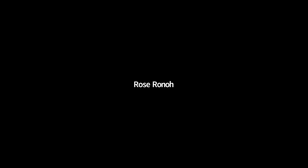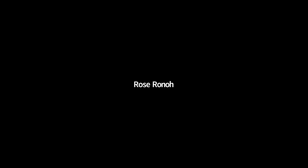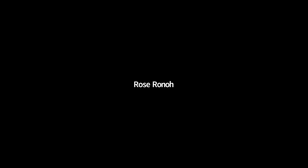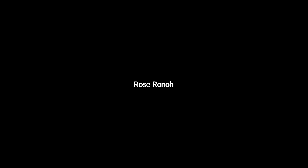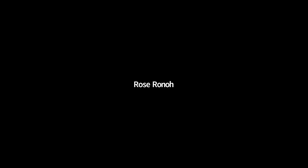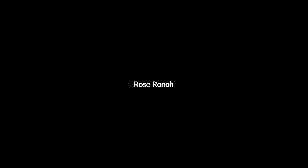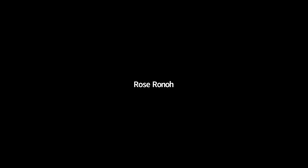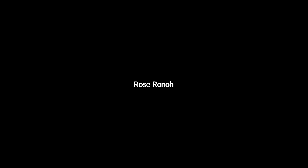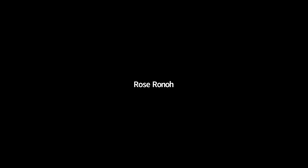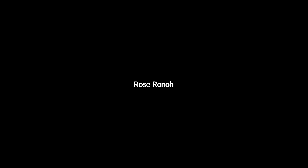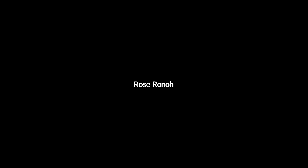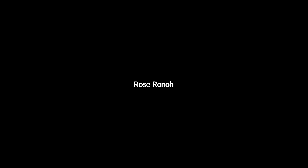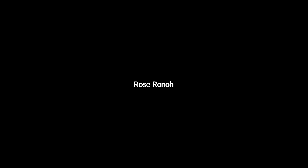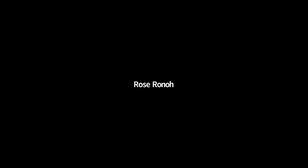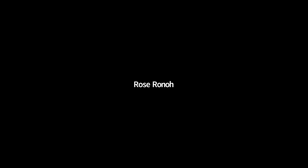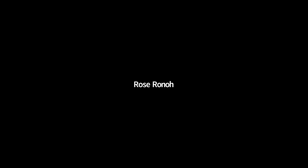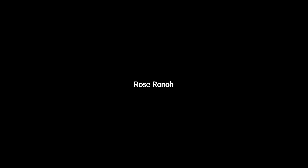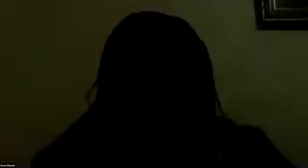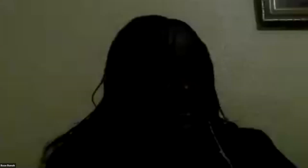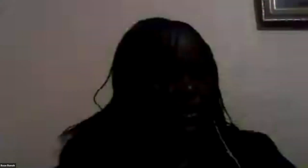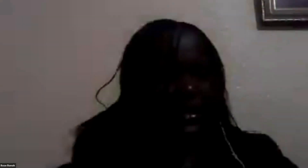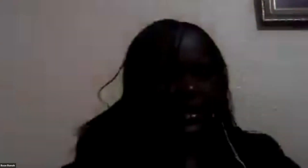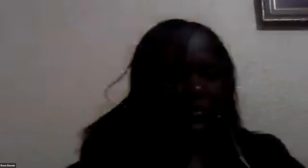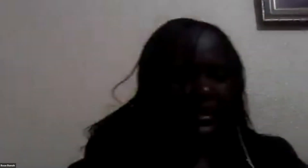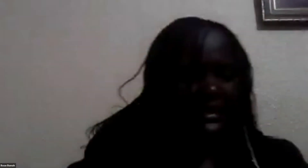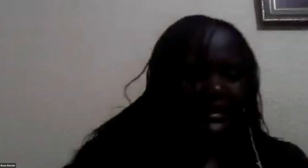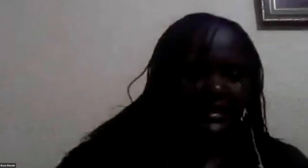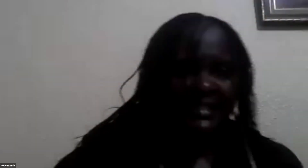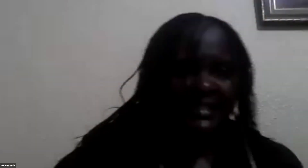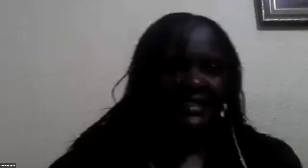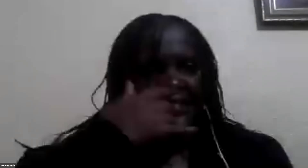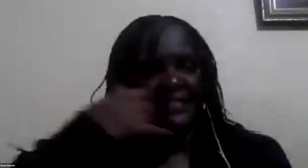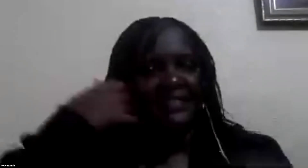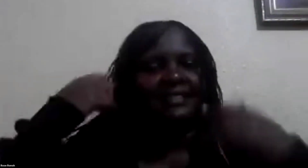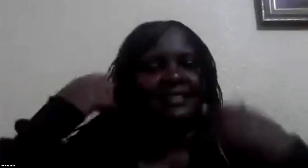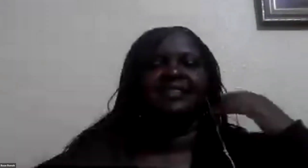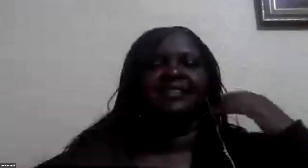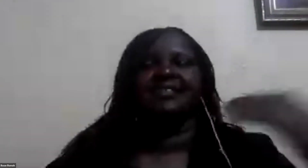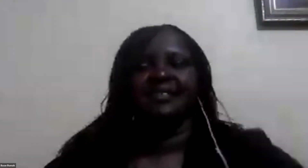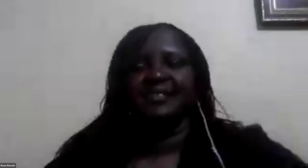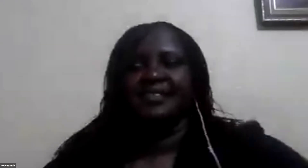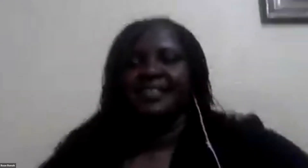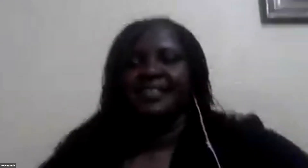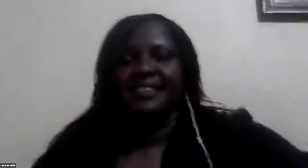It's exactly 6 o'clock, ladies and gentlemen. How has your week been?